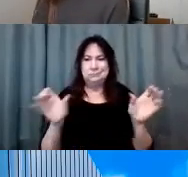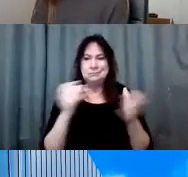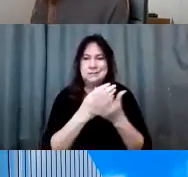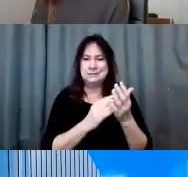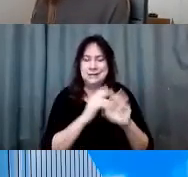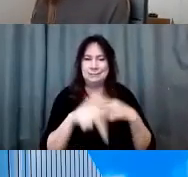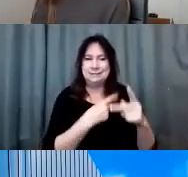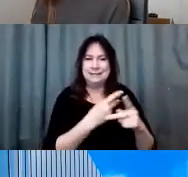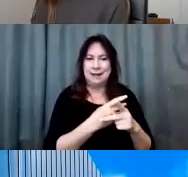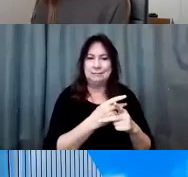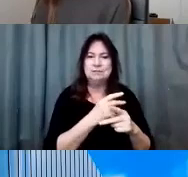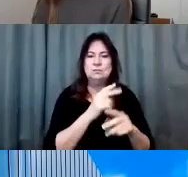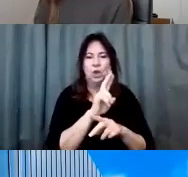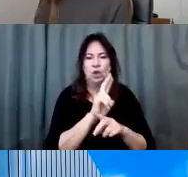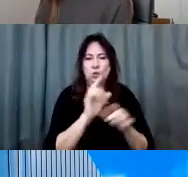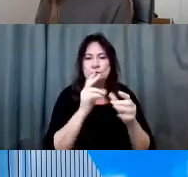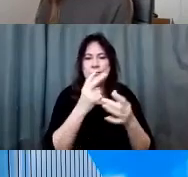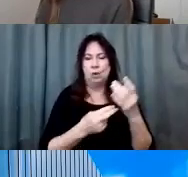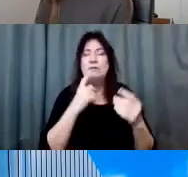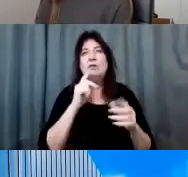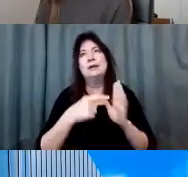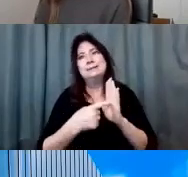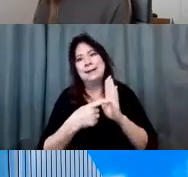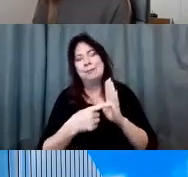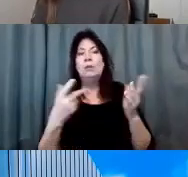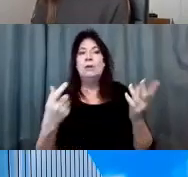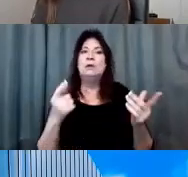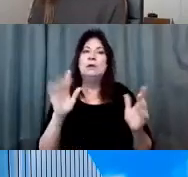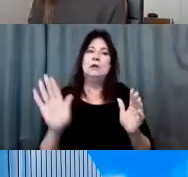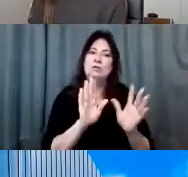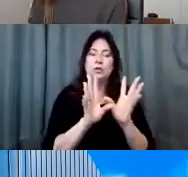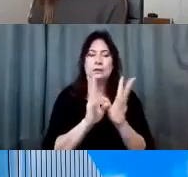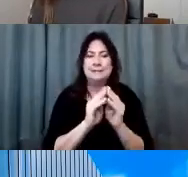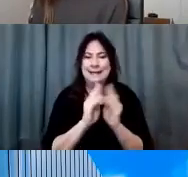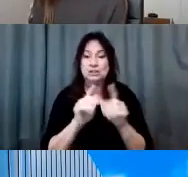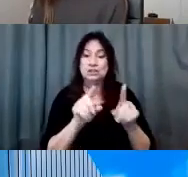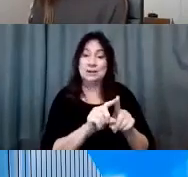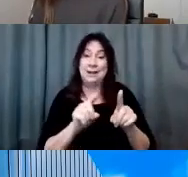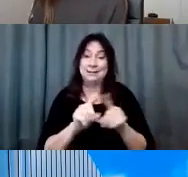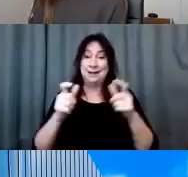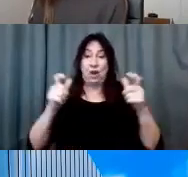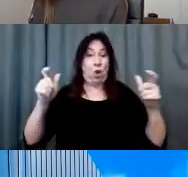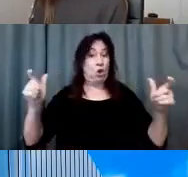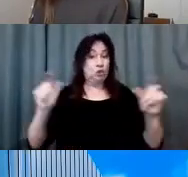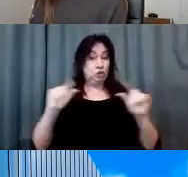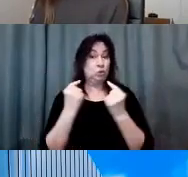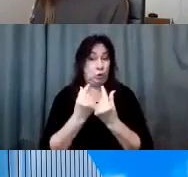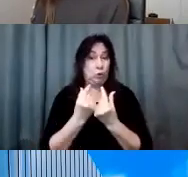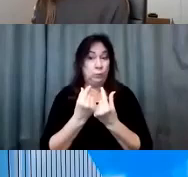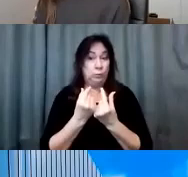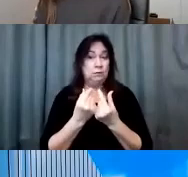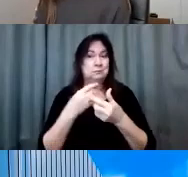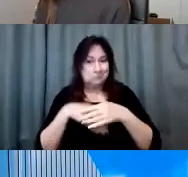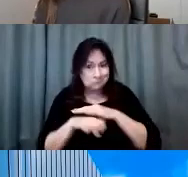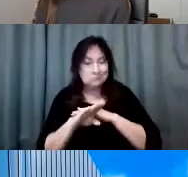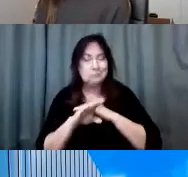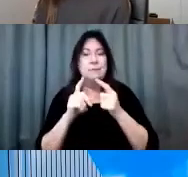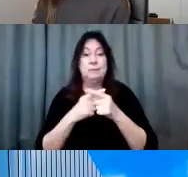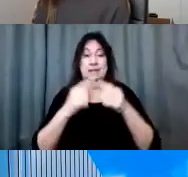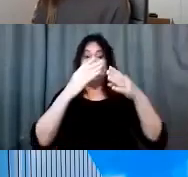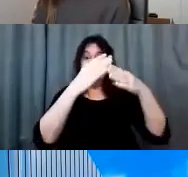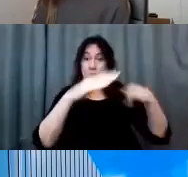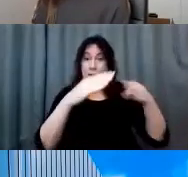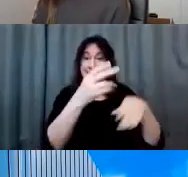will utilize both. For example, if your session as a larger group to begin with, but then you break out